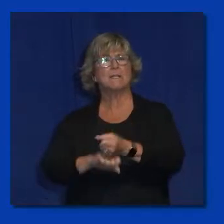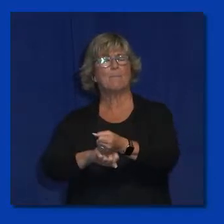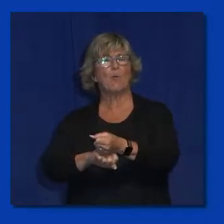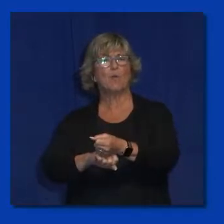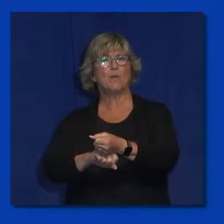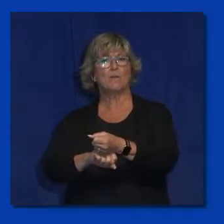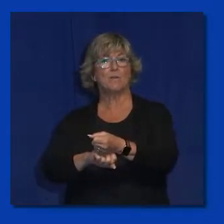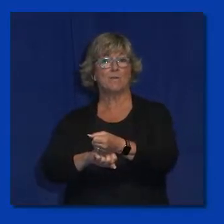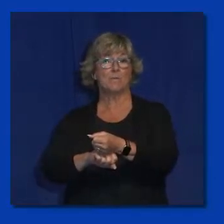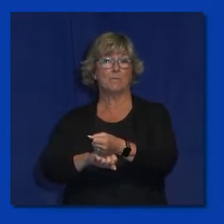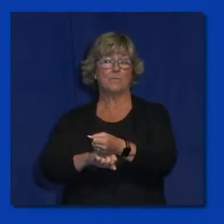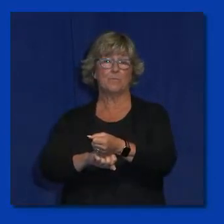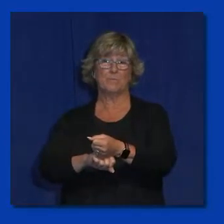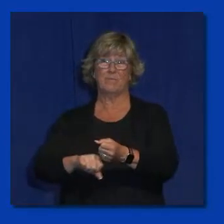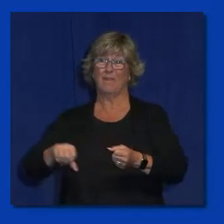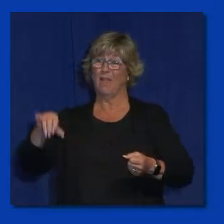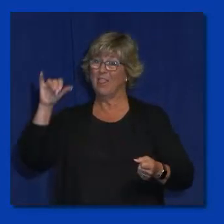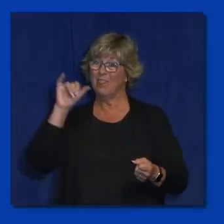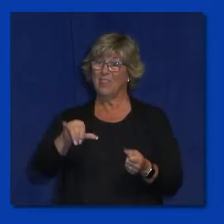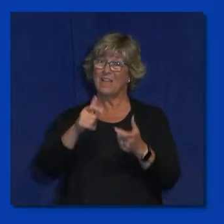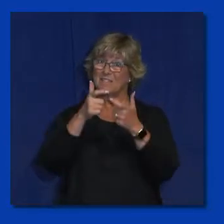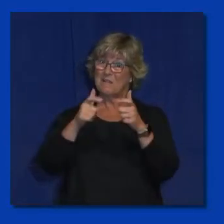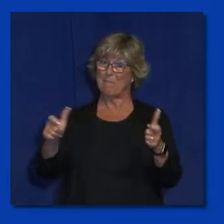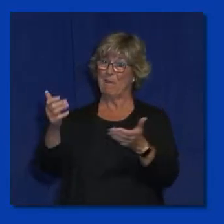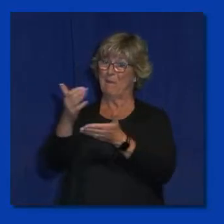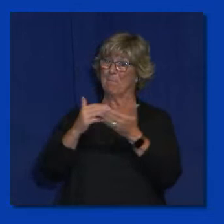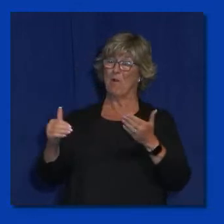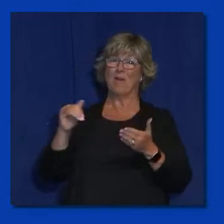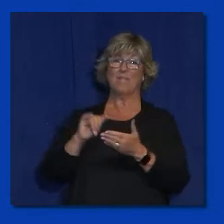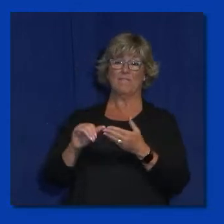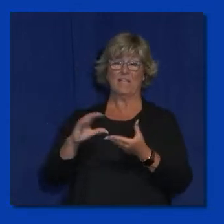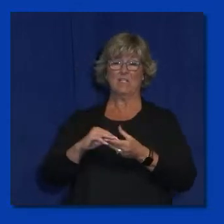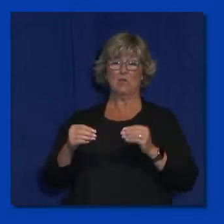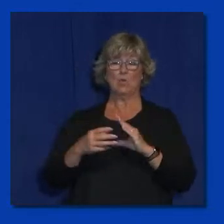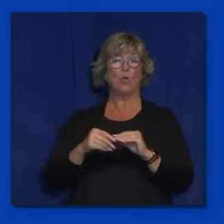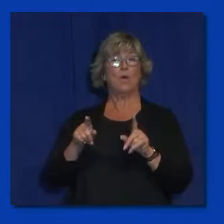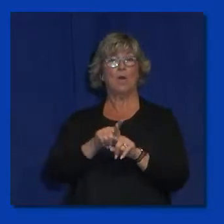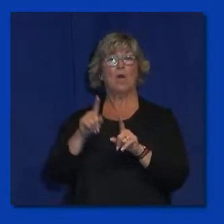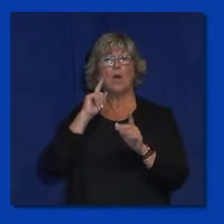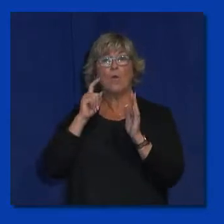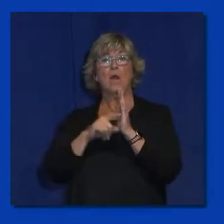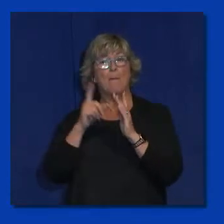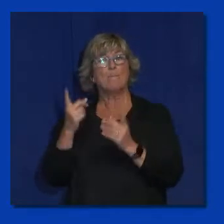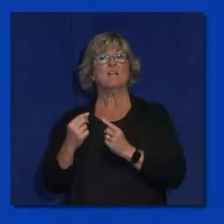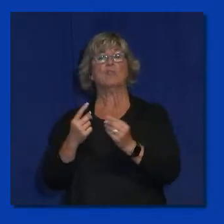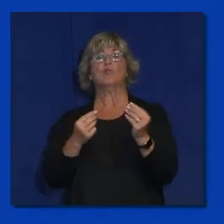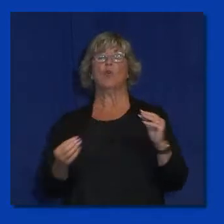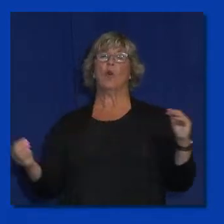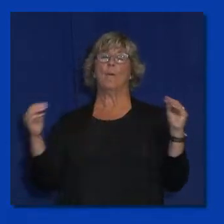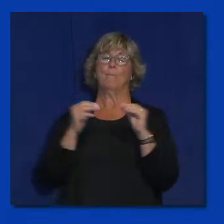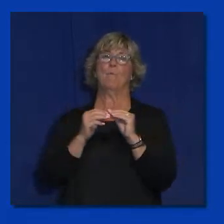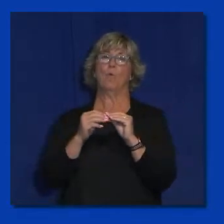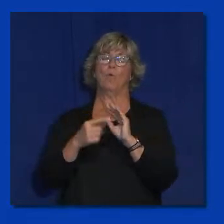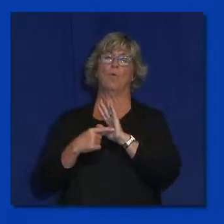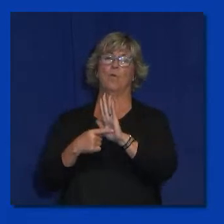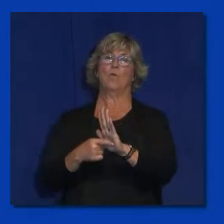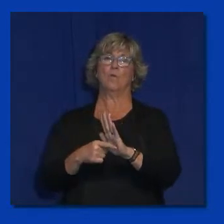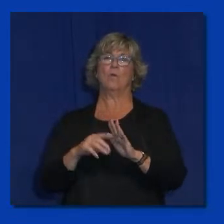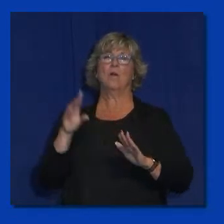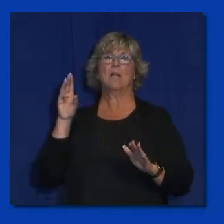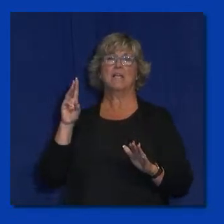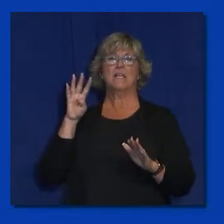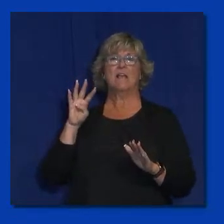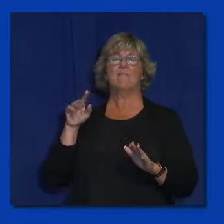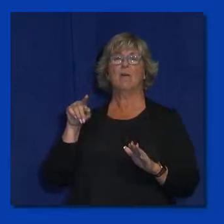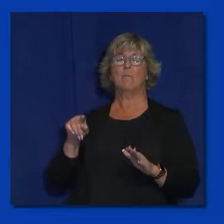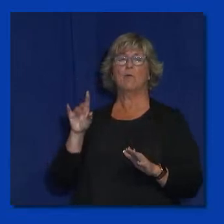so that's a big part of this story, but we also recognize we have to do more, and that's reflected in